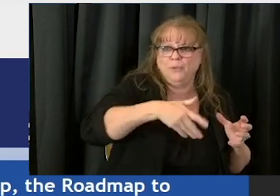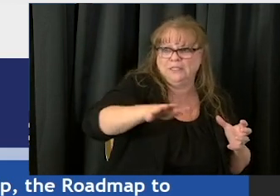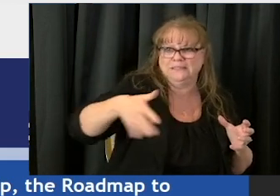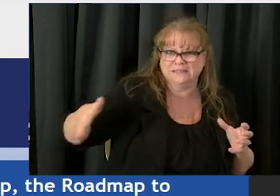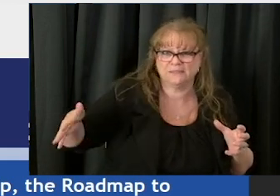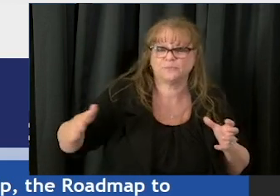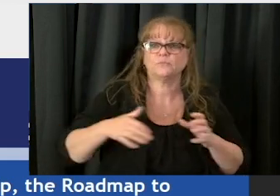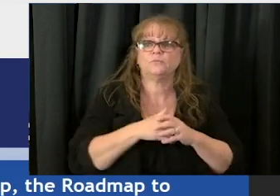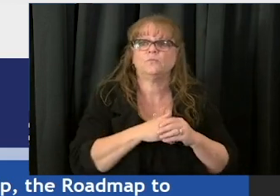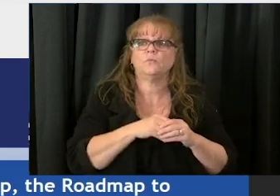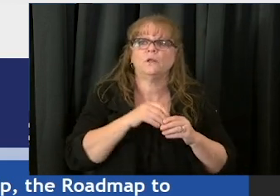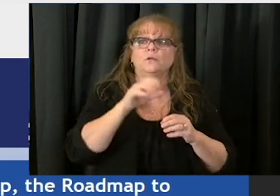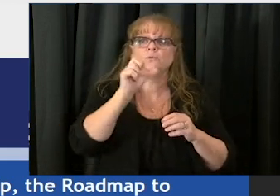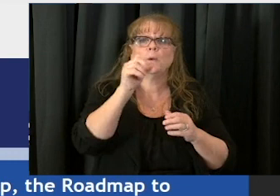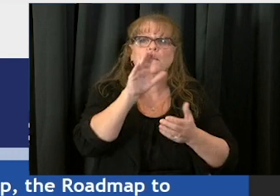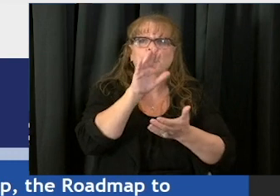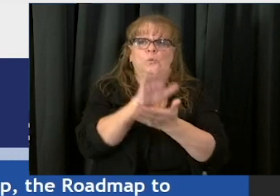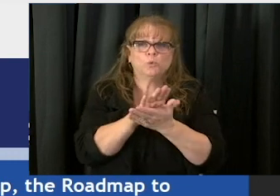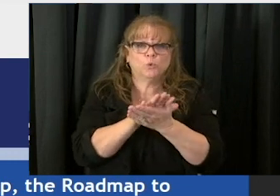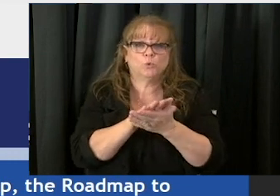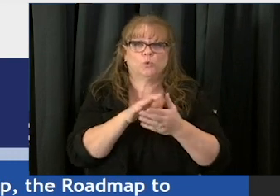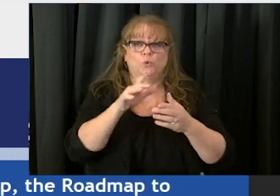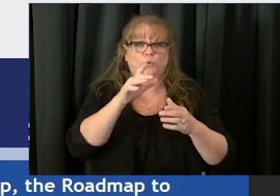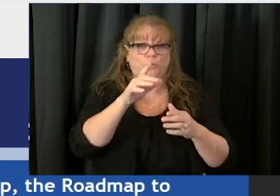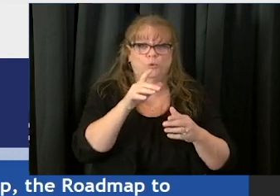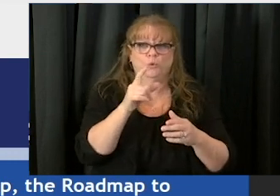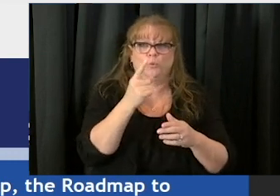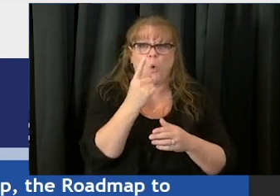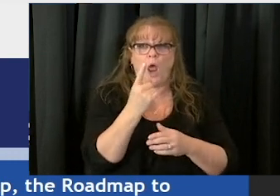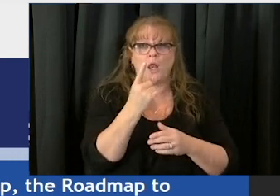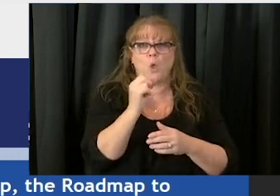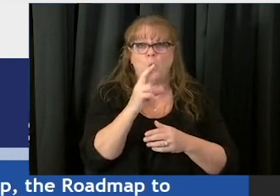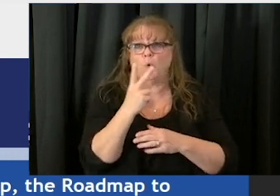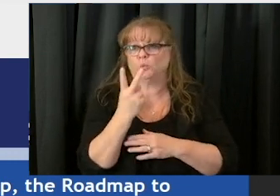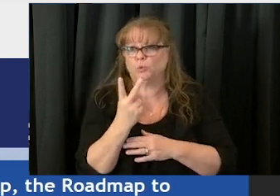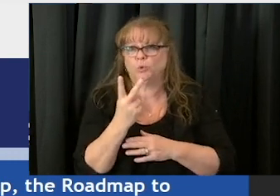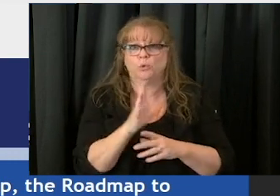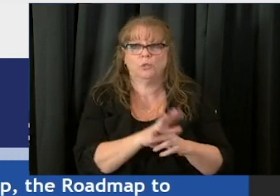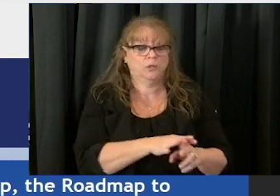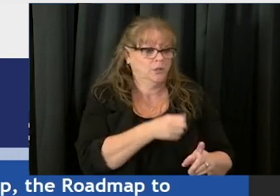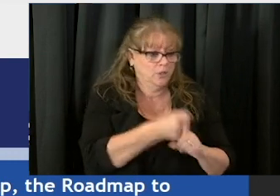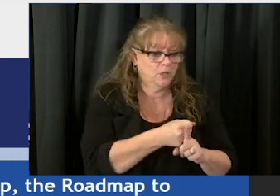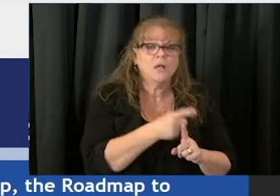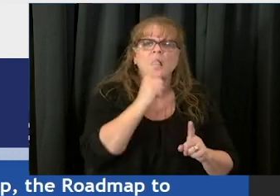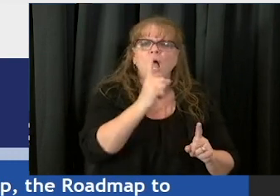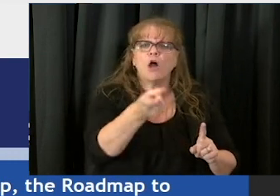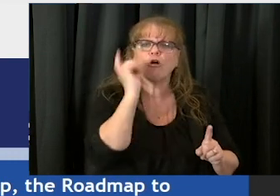of cohorting. Social distancing and ventilation, simple as keeping windows